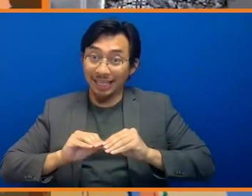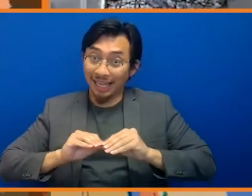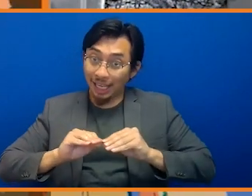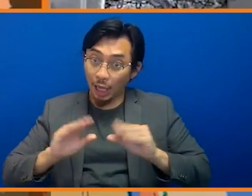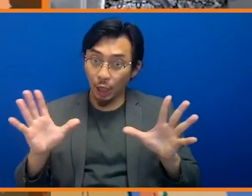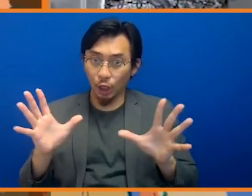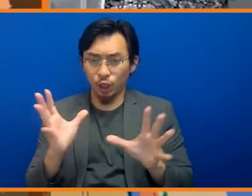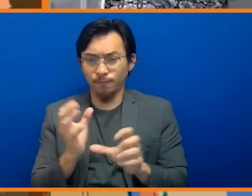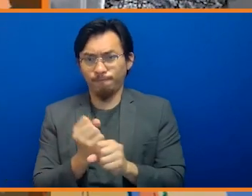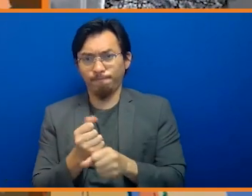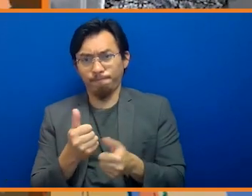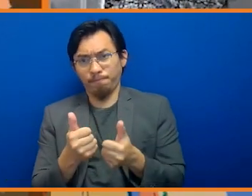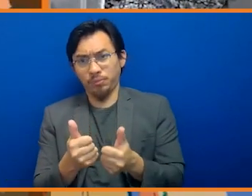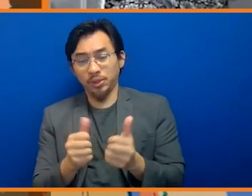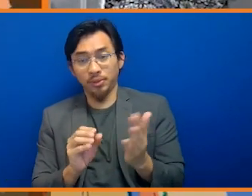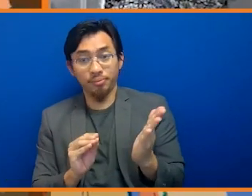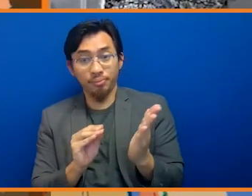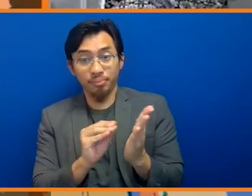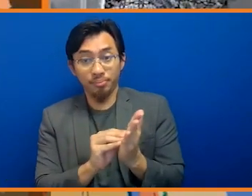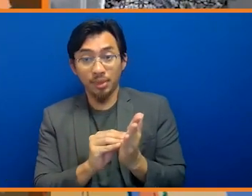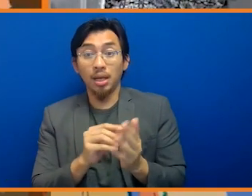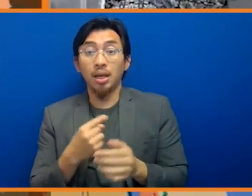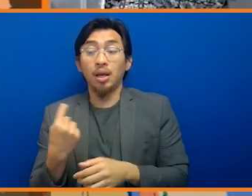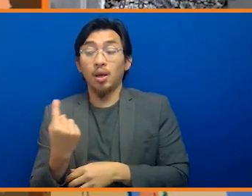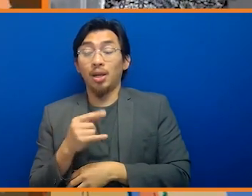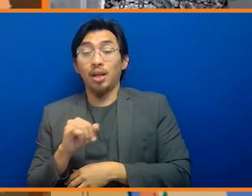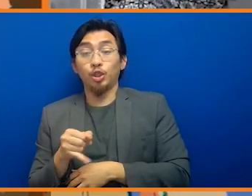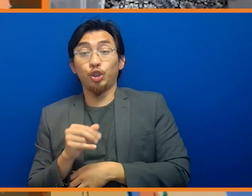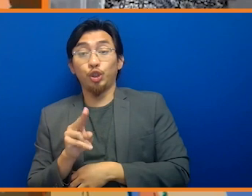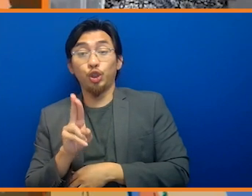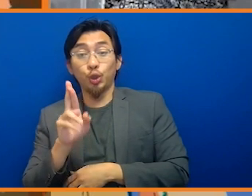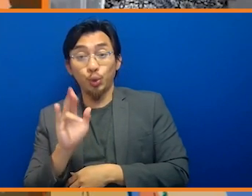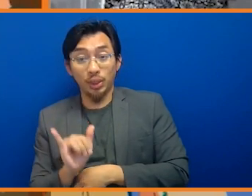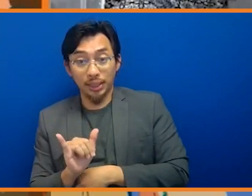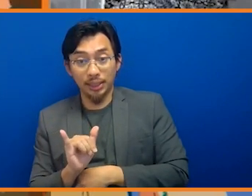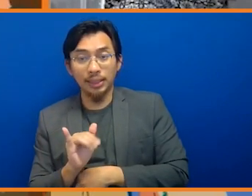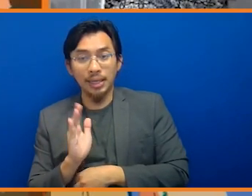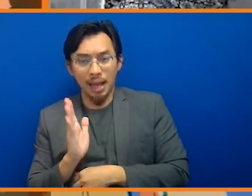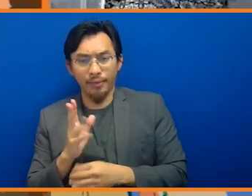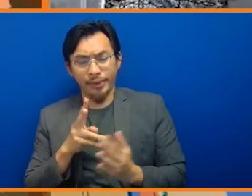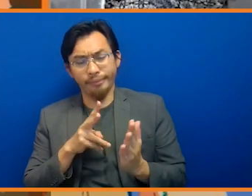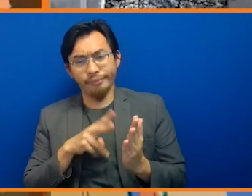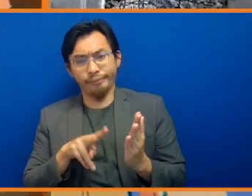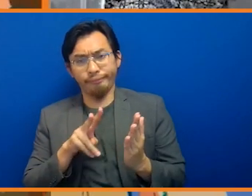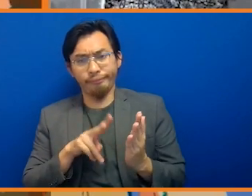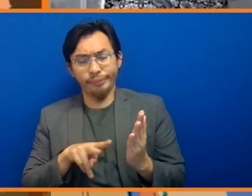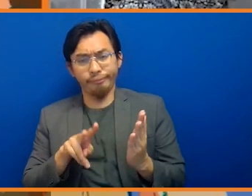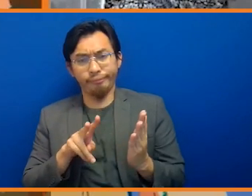then submit the concept notes. Then we will have a jury to uh,